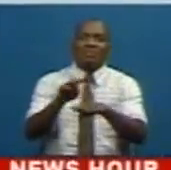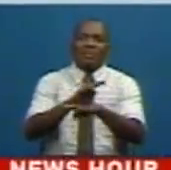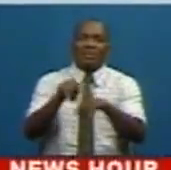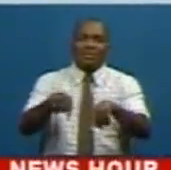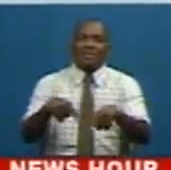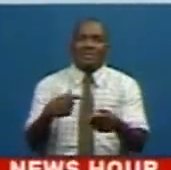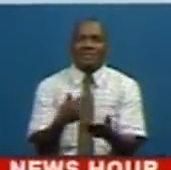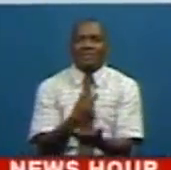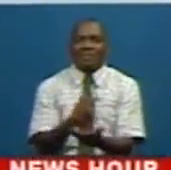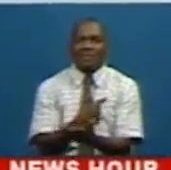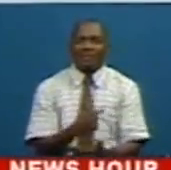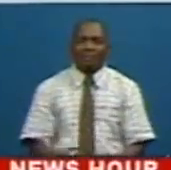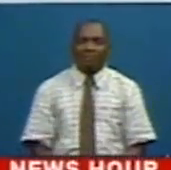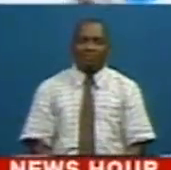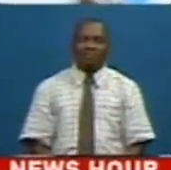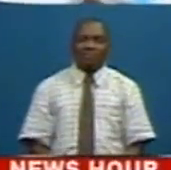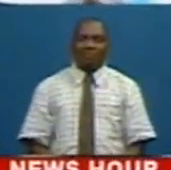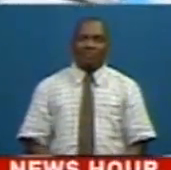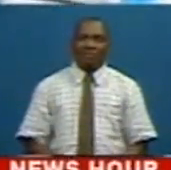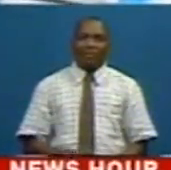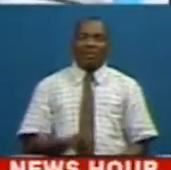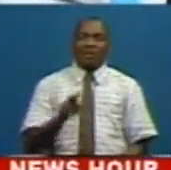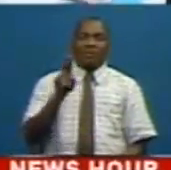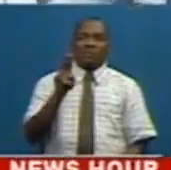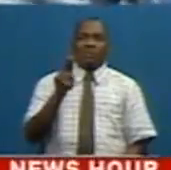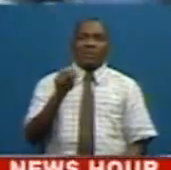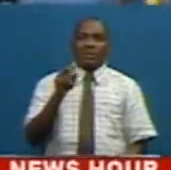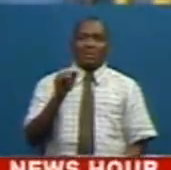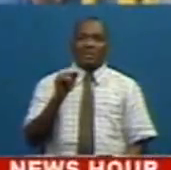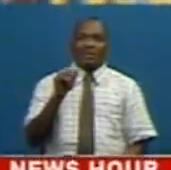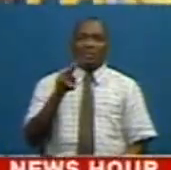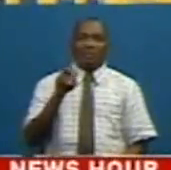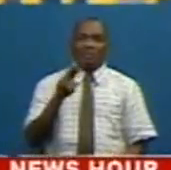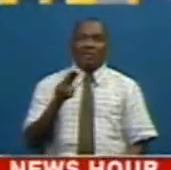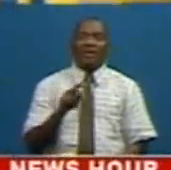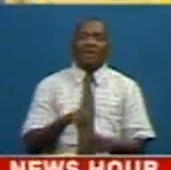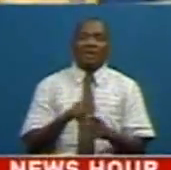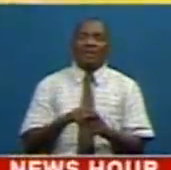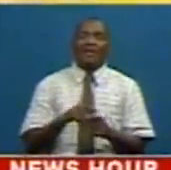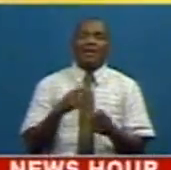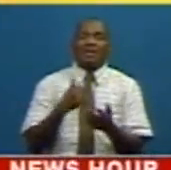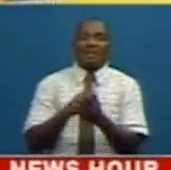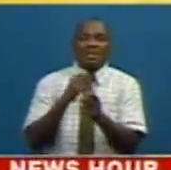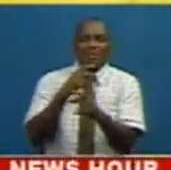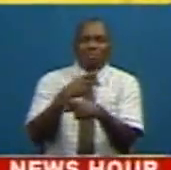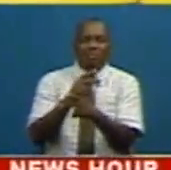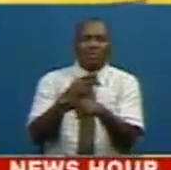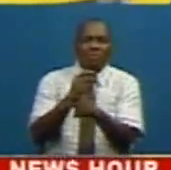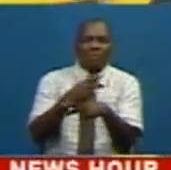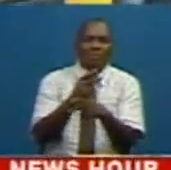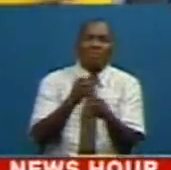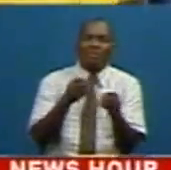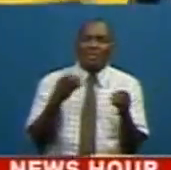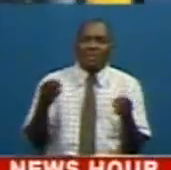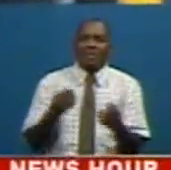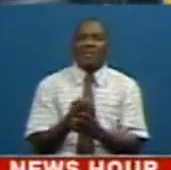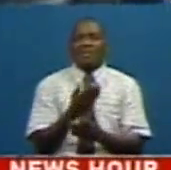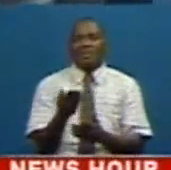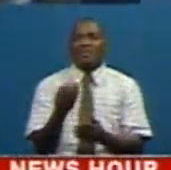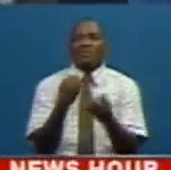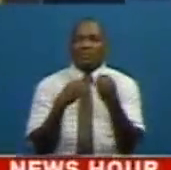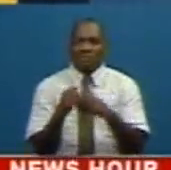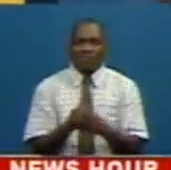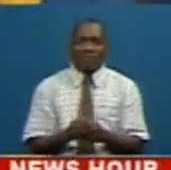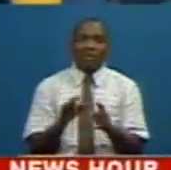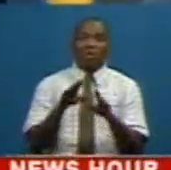country. Unilever Ghana has carved a niche for itself by engaging in manufacturing of fast-moving consumer goods.